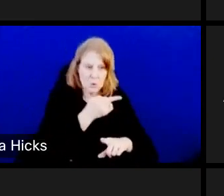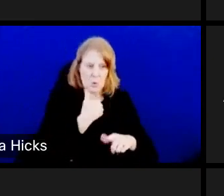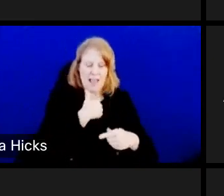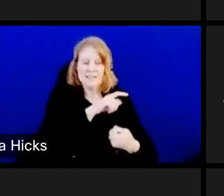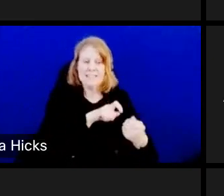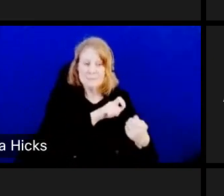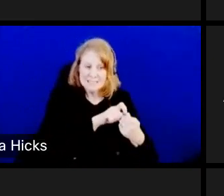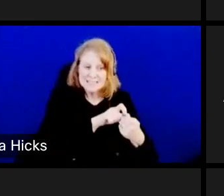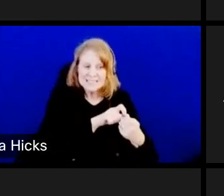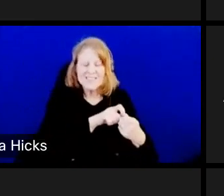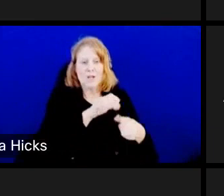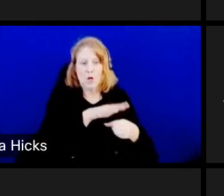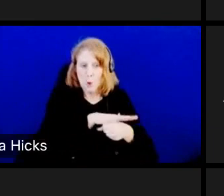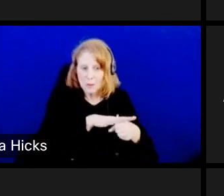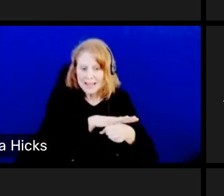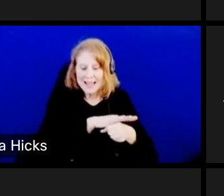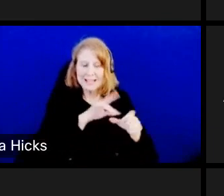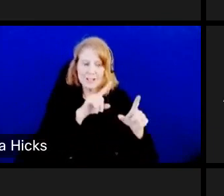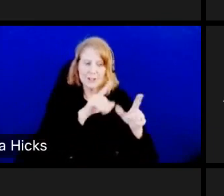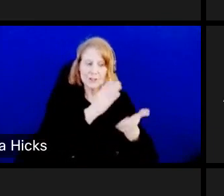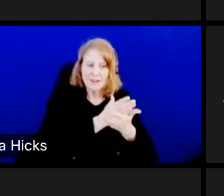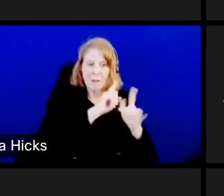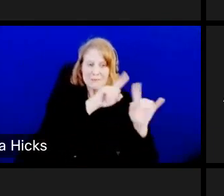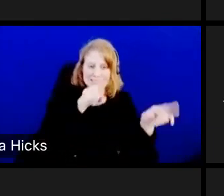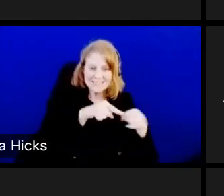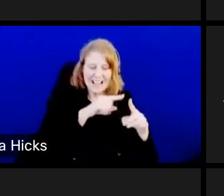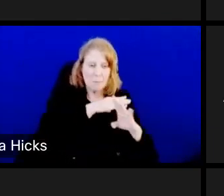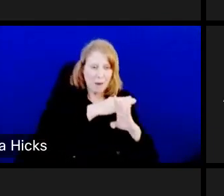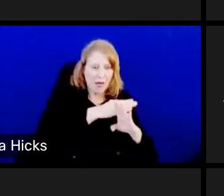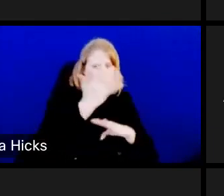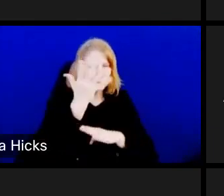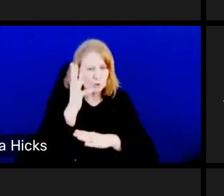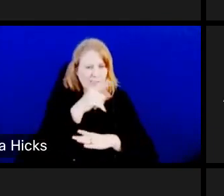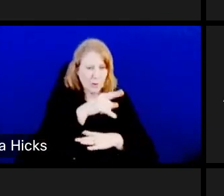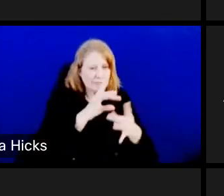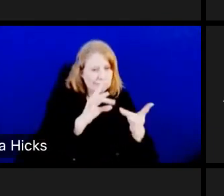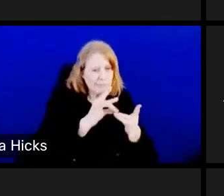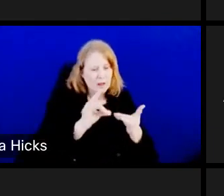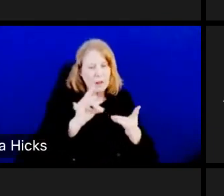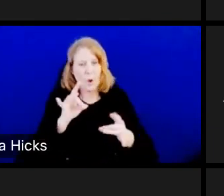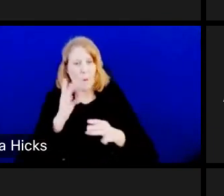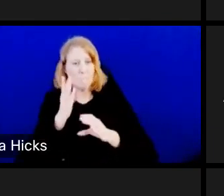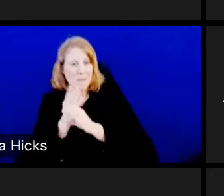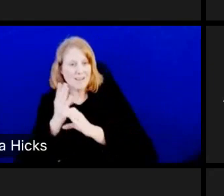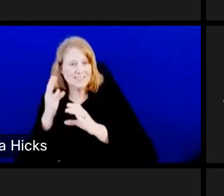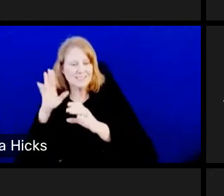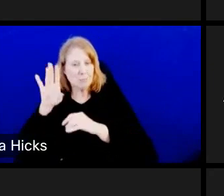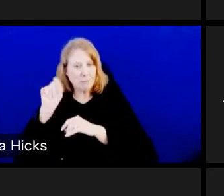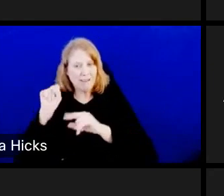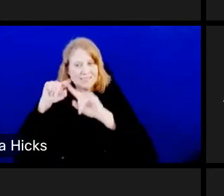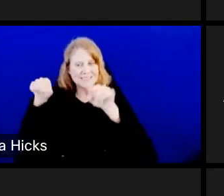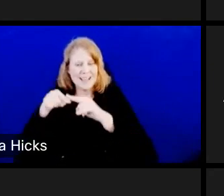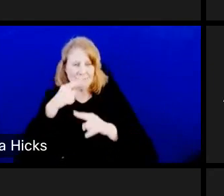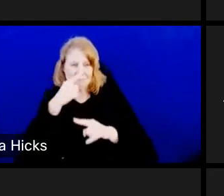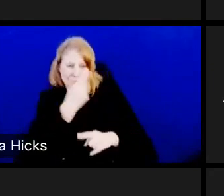stop signs that have been blocked by either trees or some of the bus signs, if we could get that information from you, I